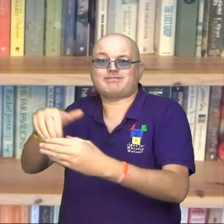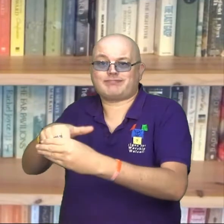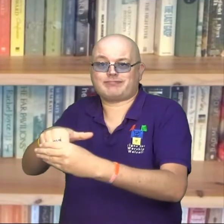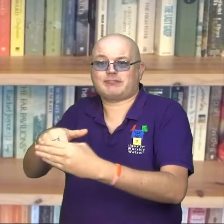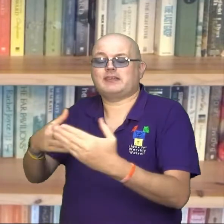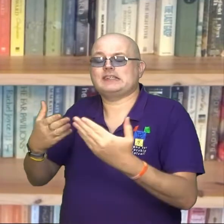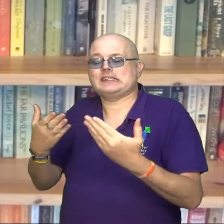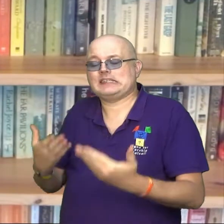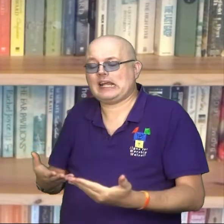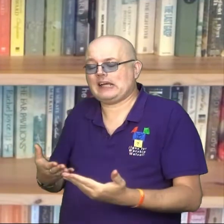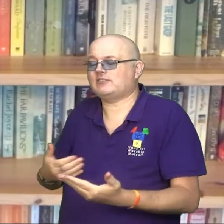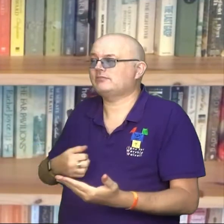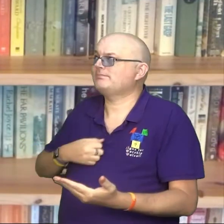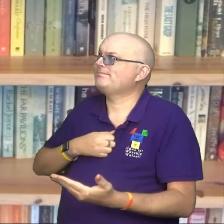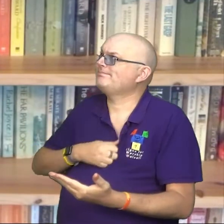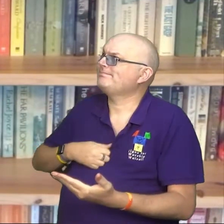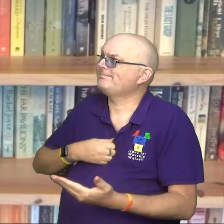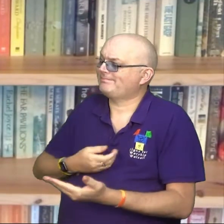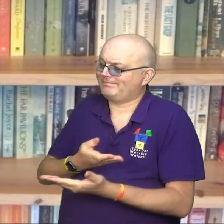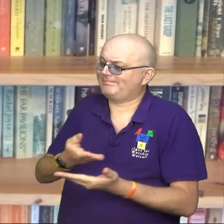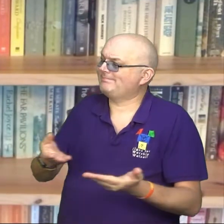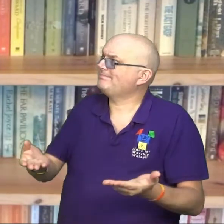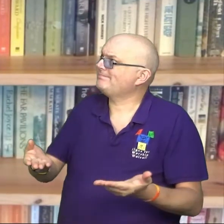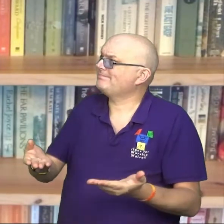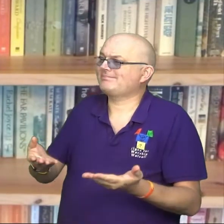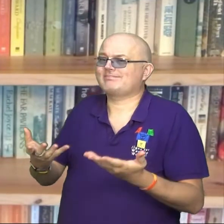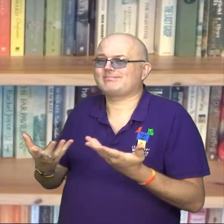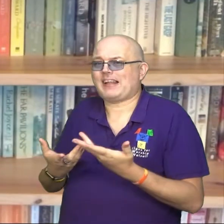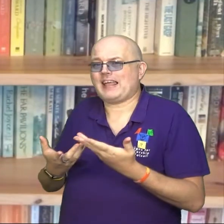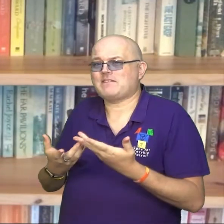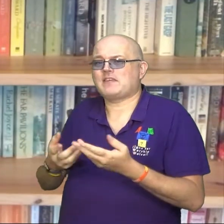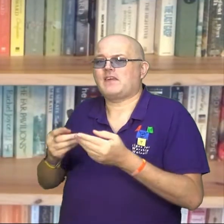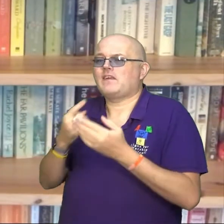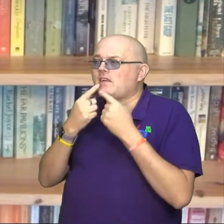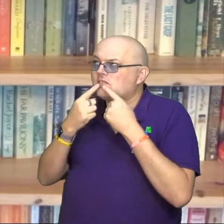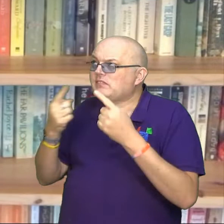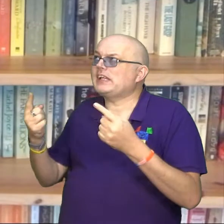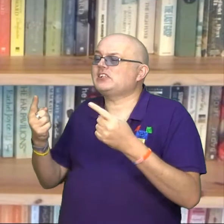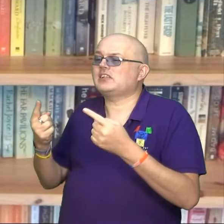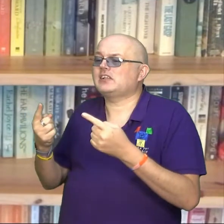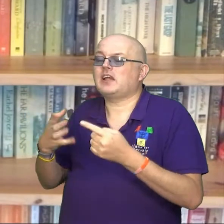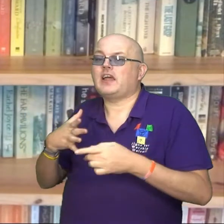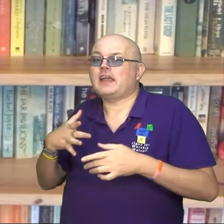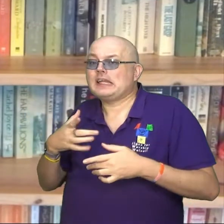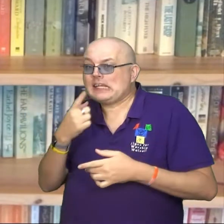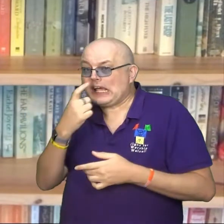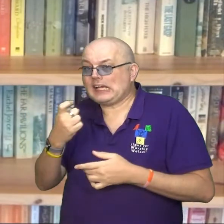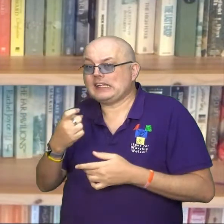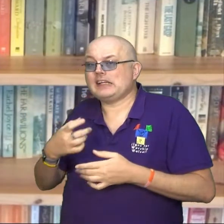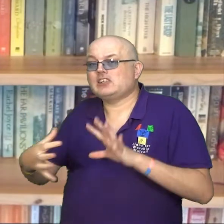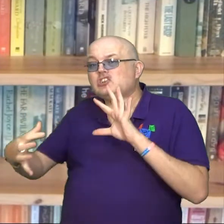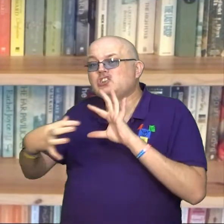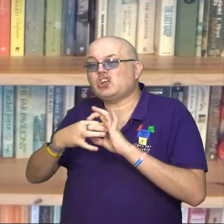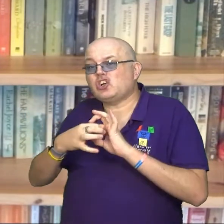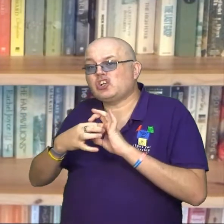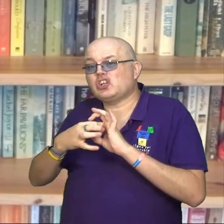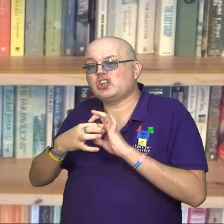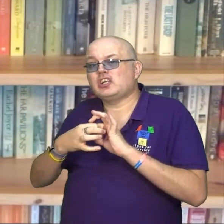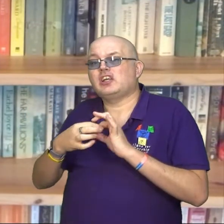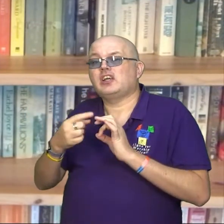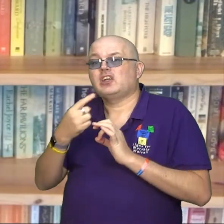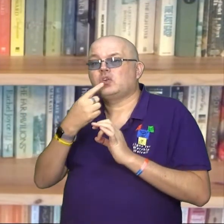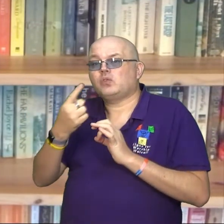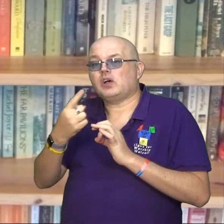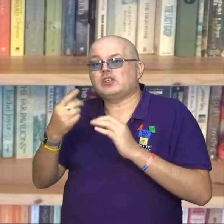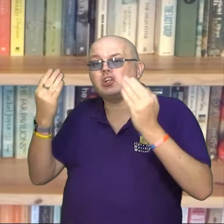wrong. So now we're going to say sorry for those things in our words of confession. If you feel able,